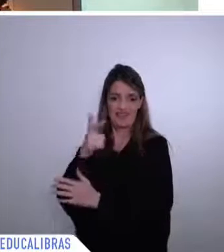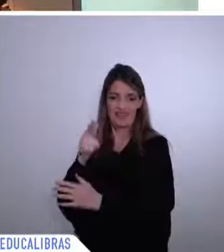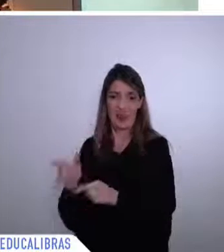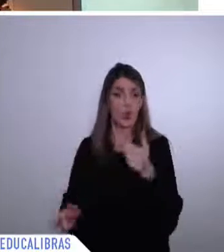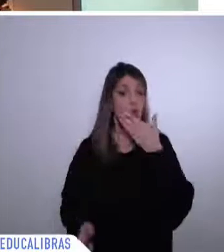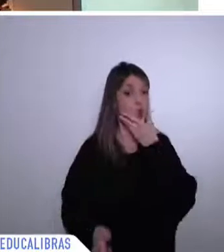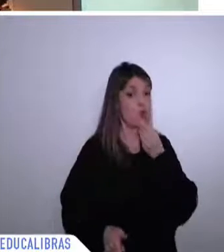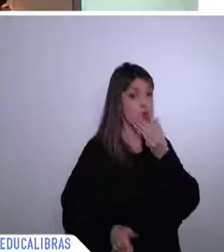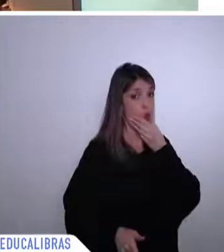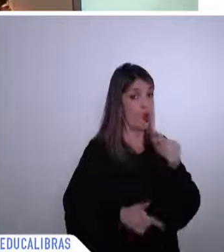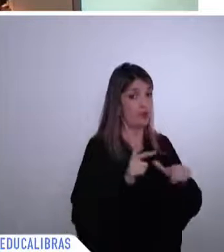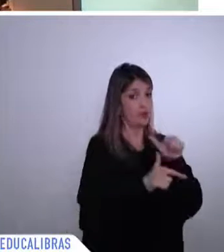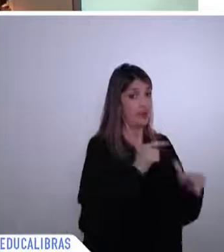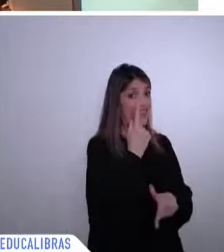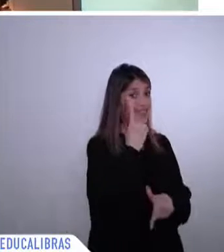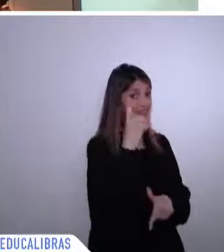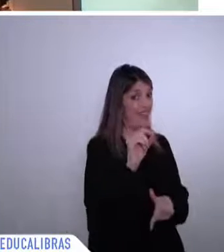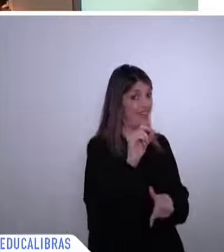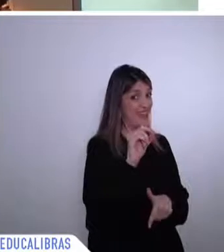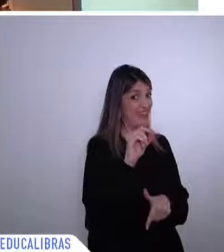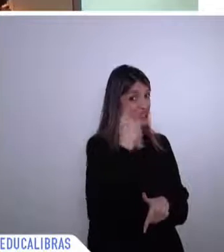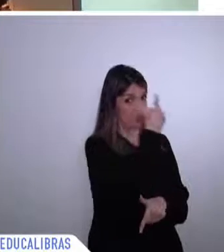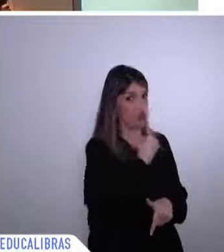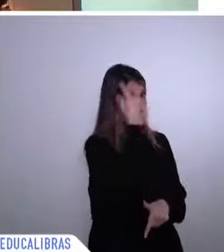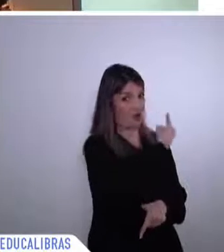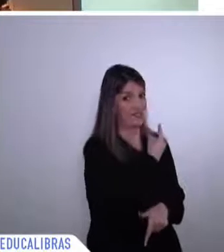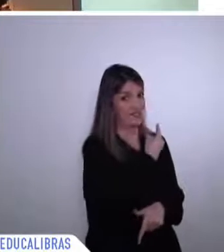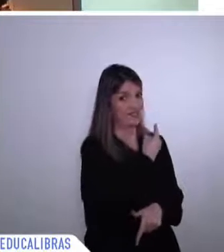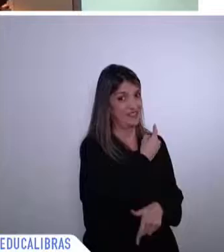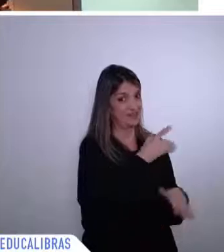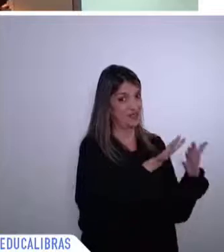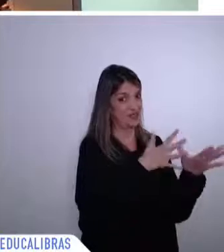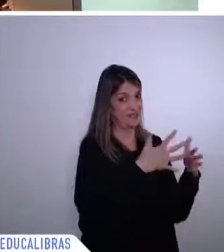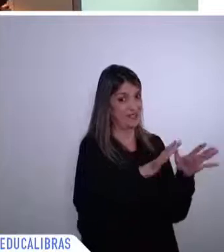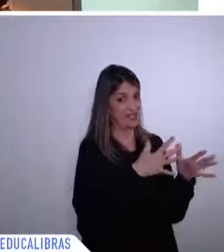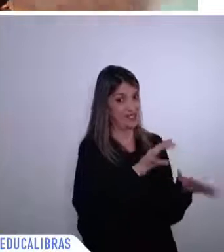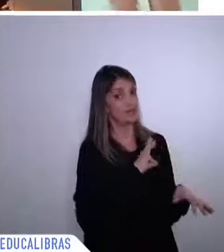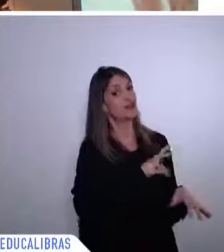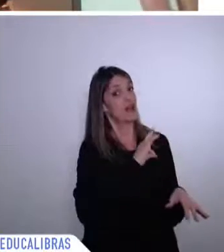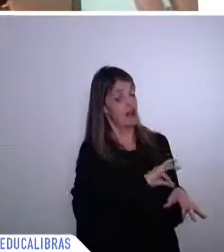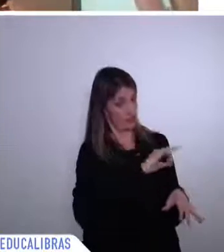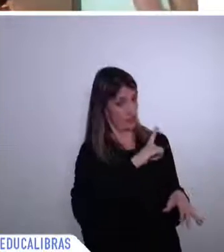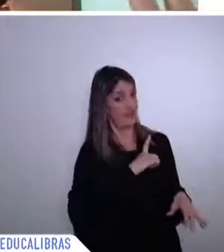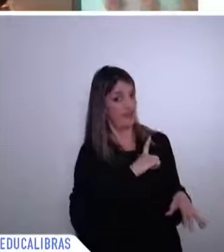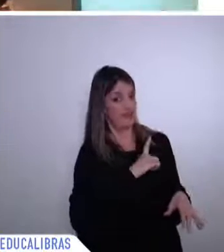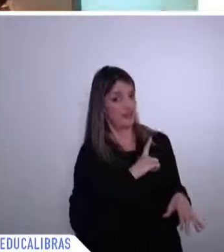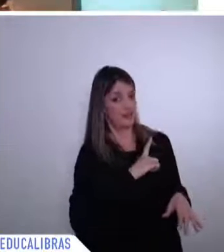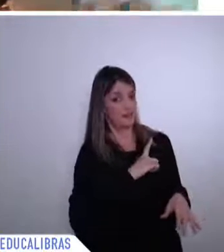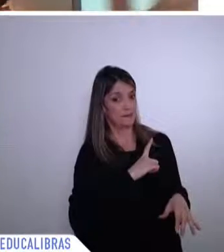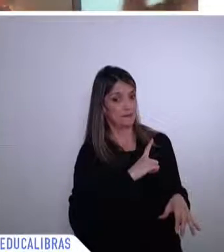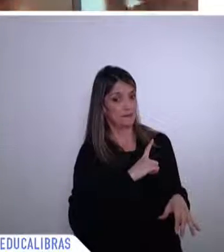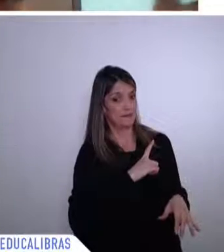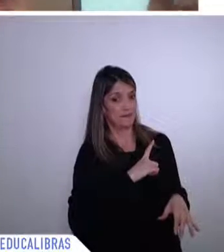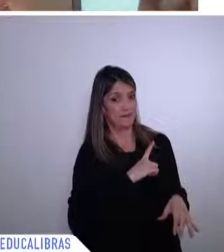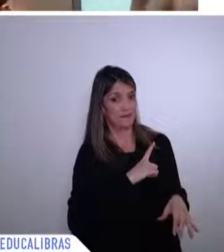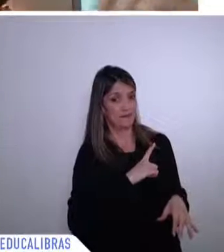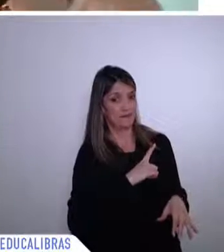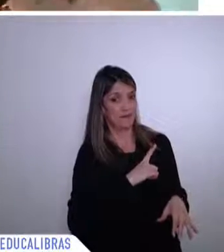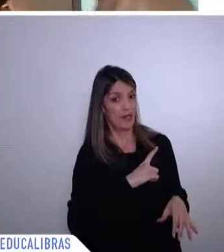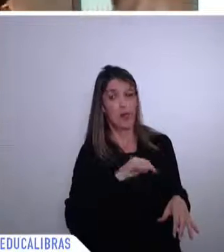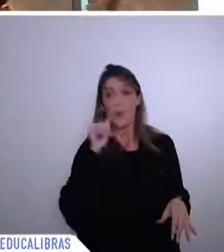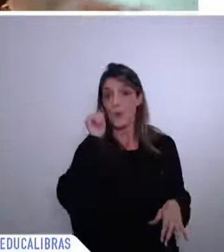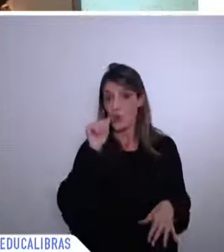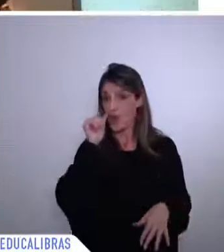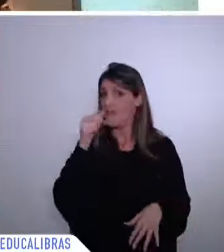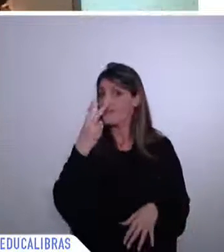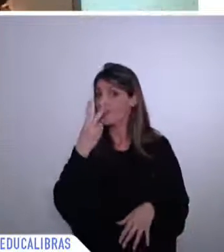with unpaid jobs at their homes. And usually men only work 10 hours, whether they're occupied or not,